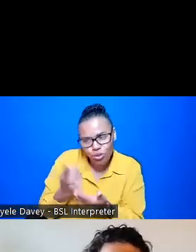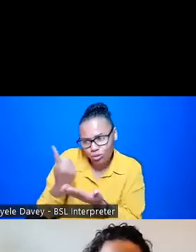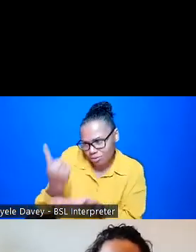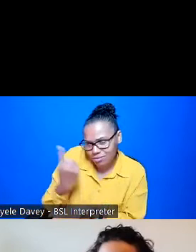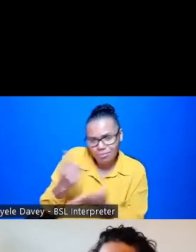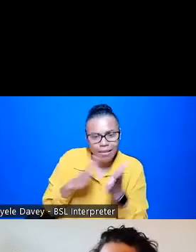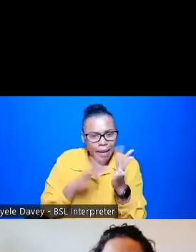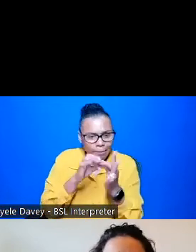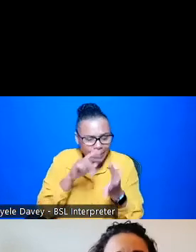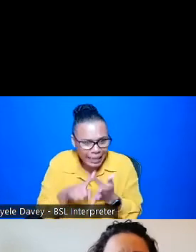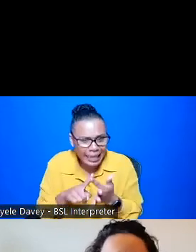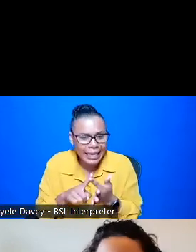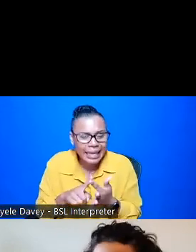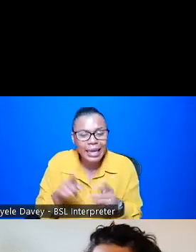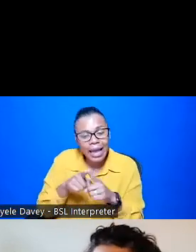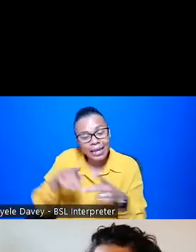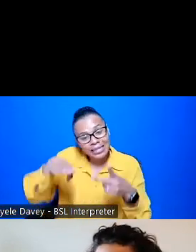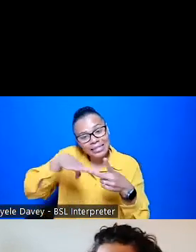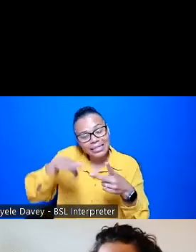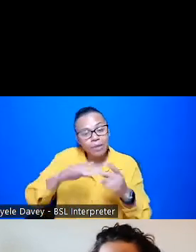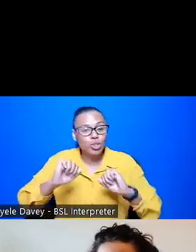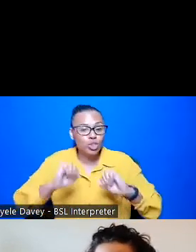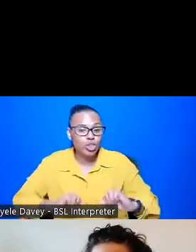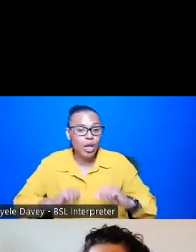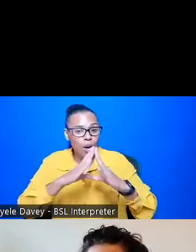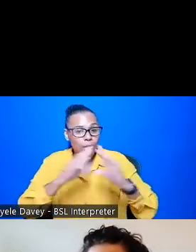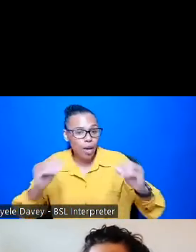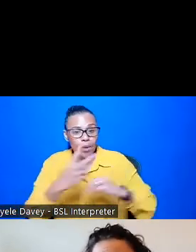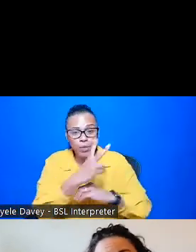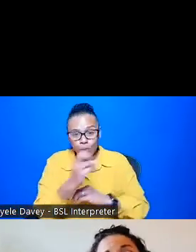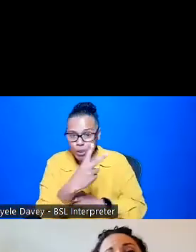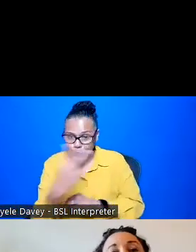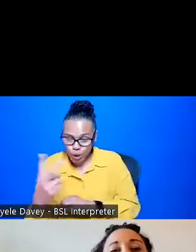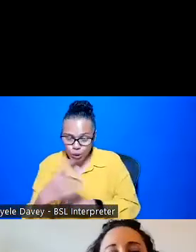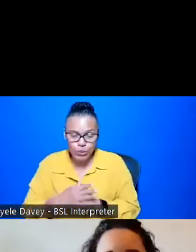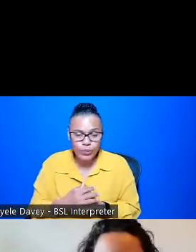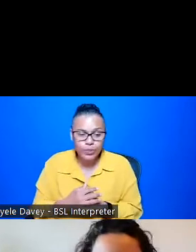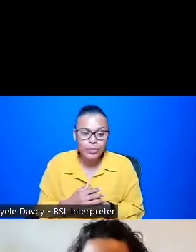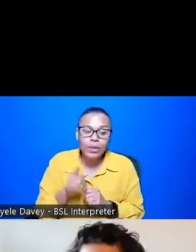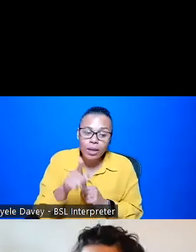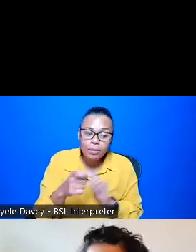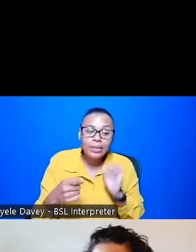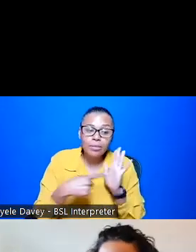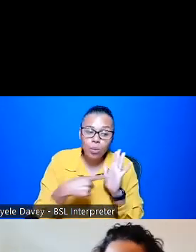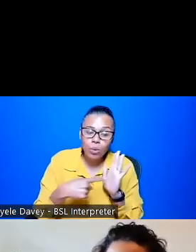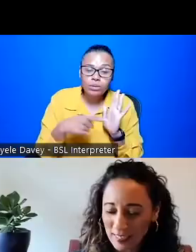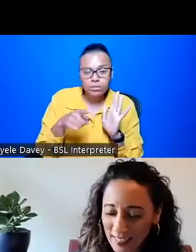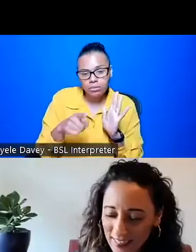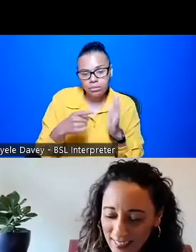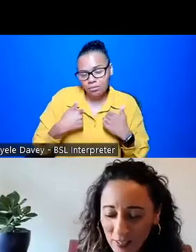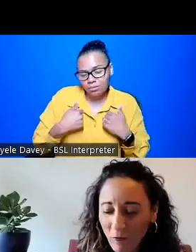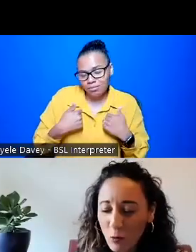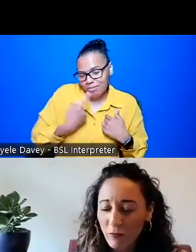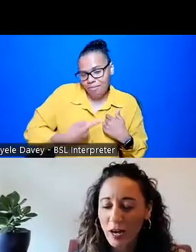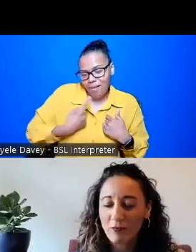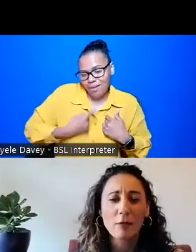FRSA, DL, and the Deputy Chair of Birmingham 2022. But importantly, as an athlete, I always want to get this in, he's